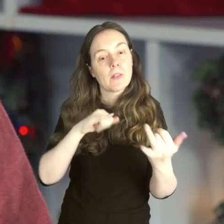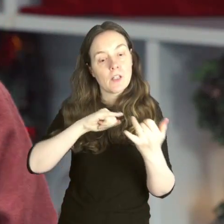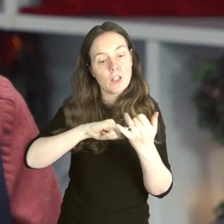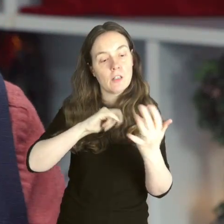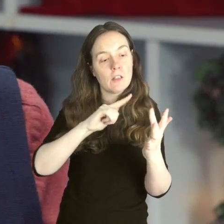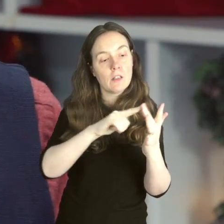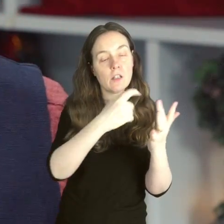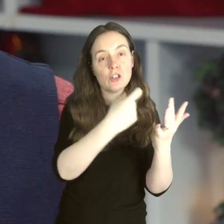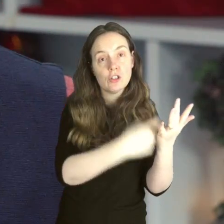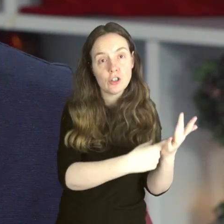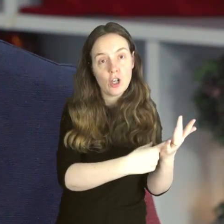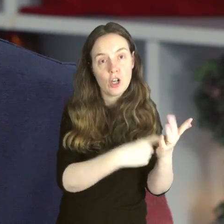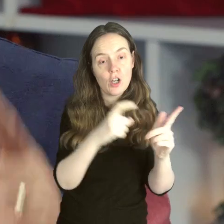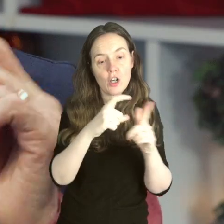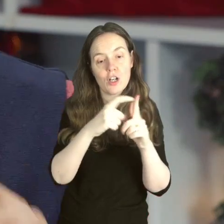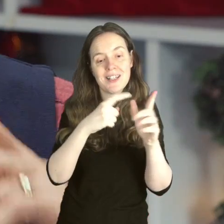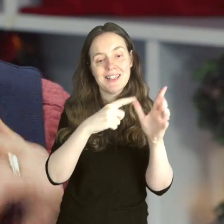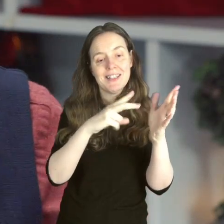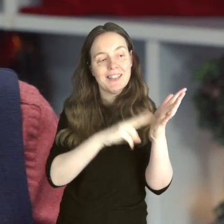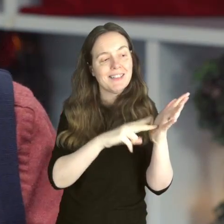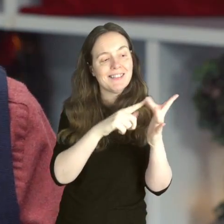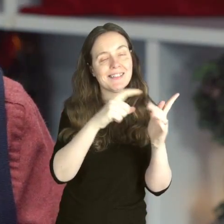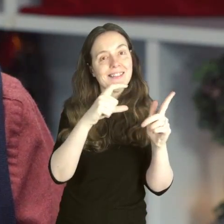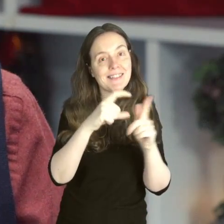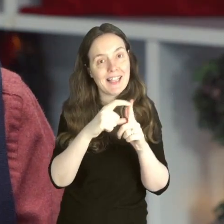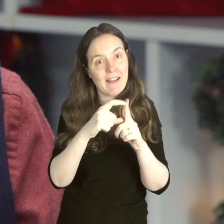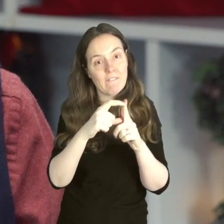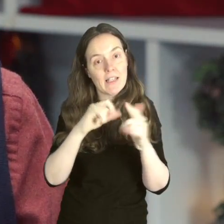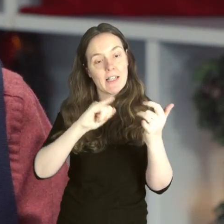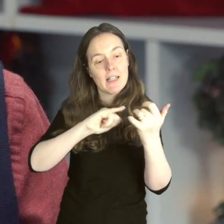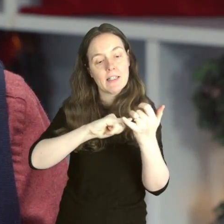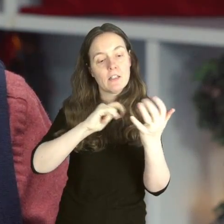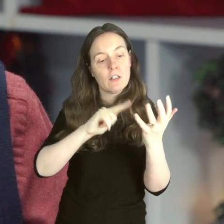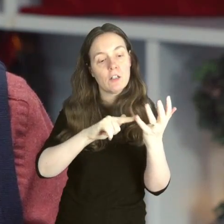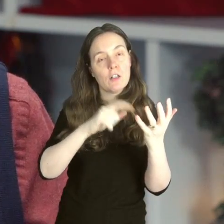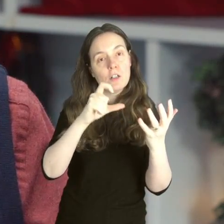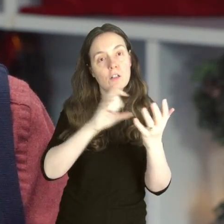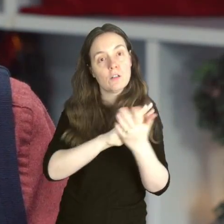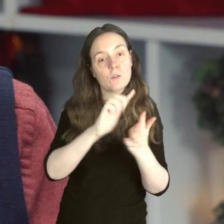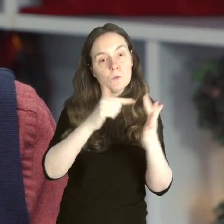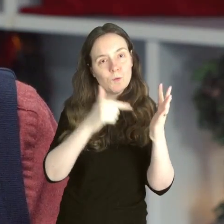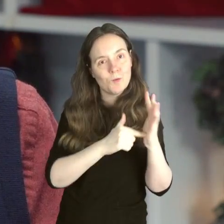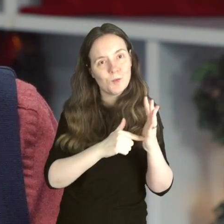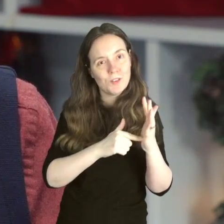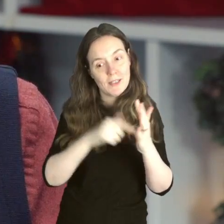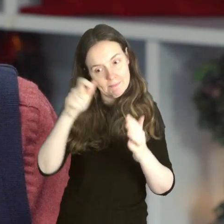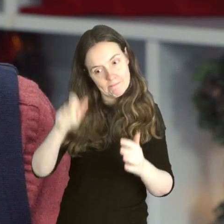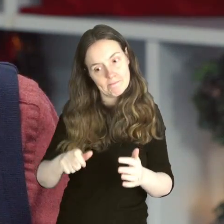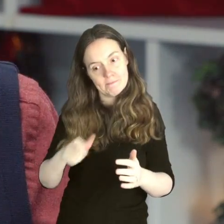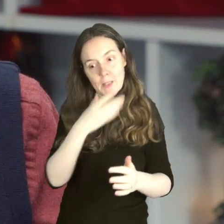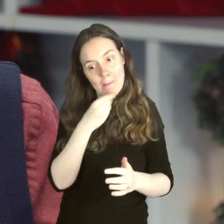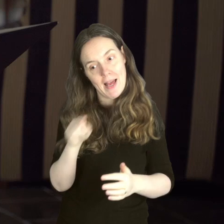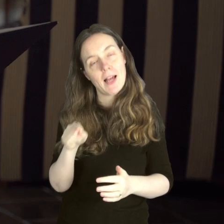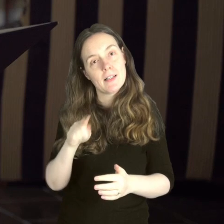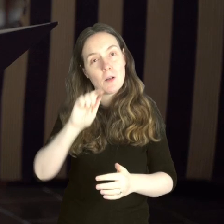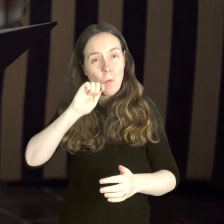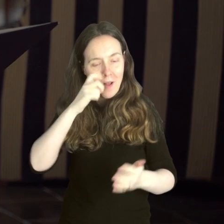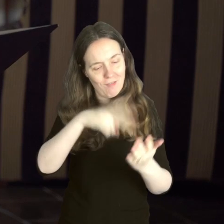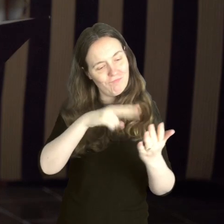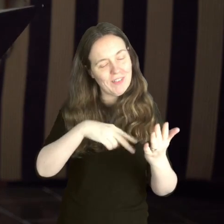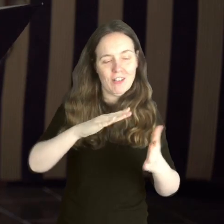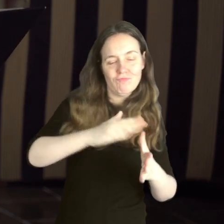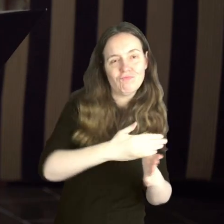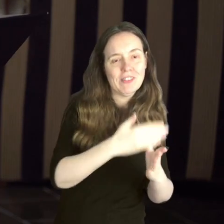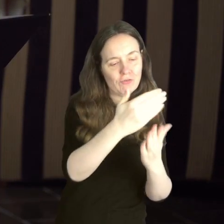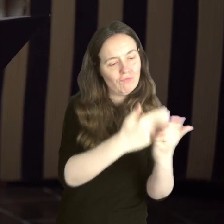Sir David Suchet will now read from the original script.